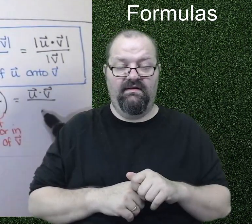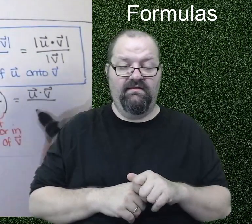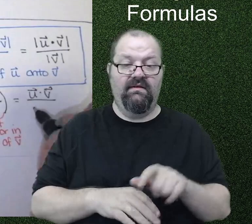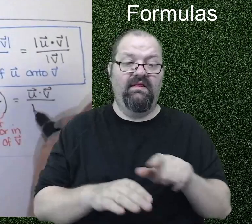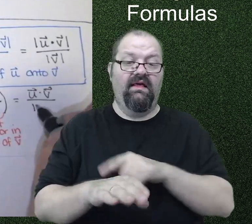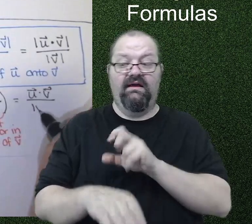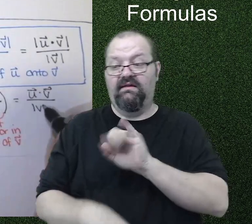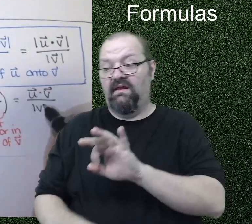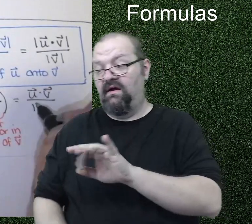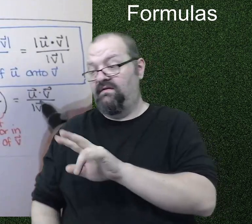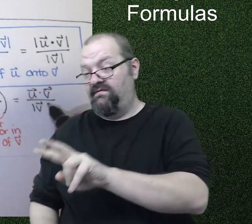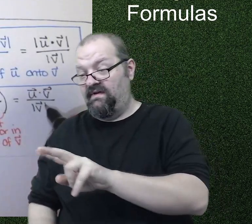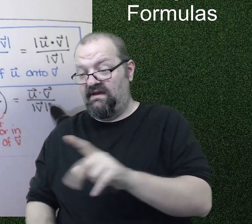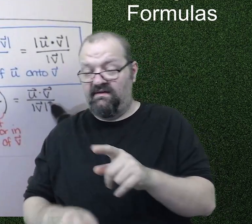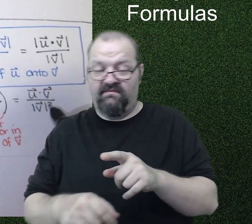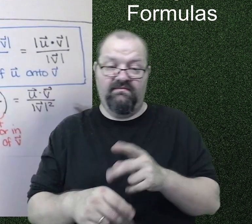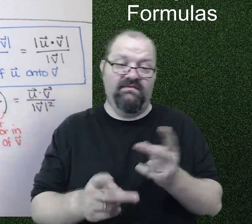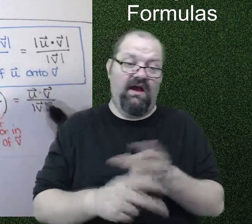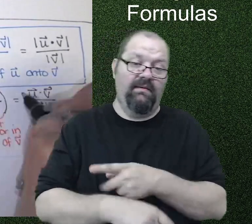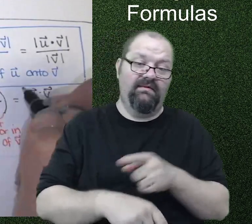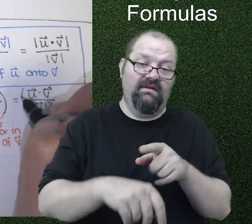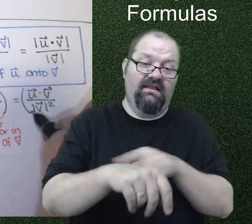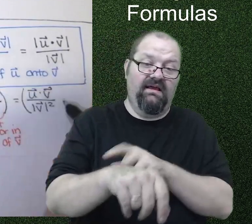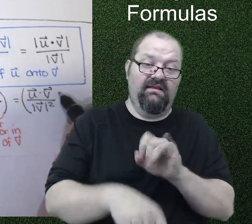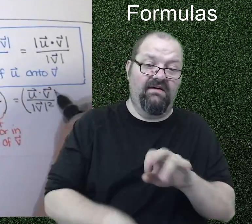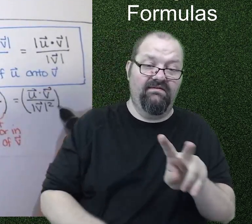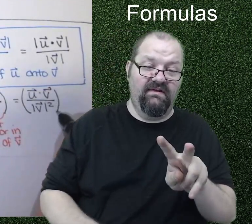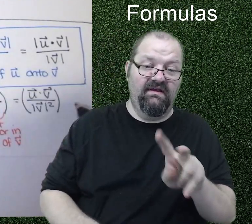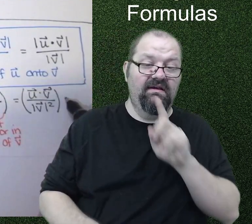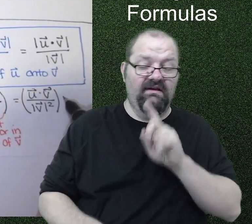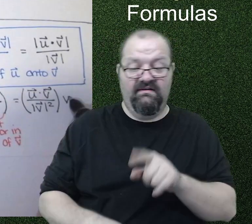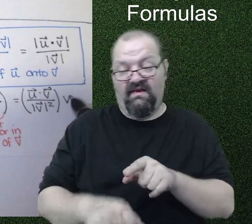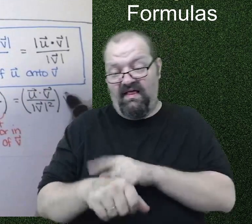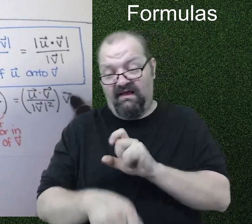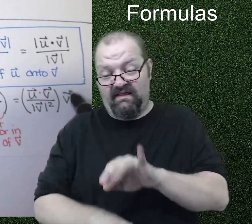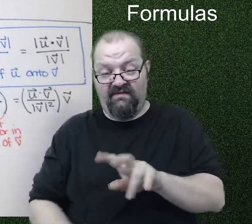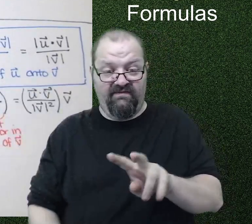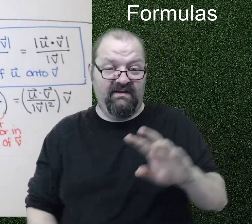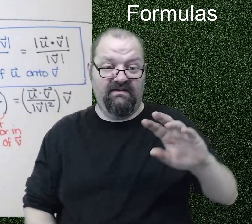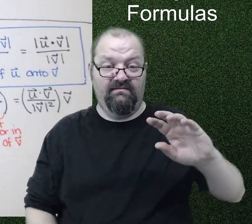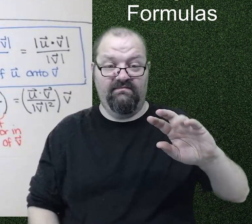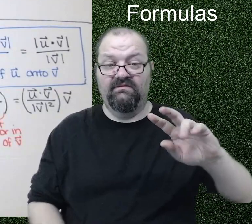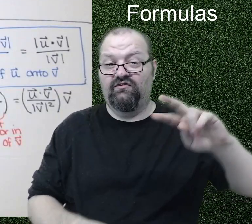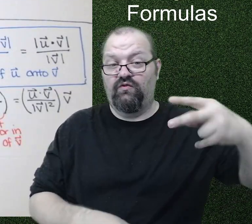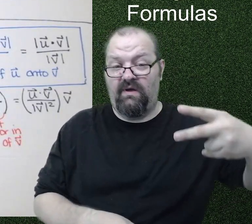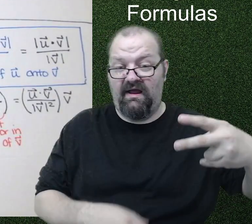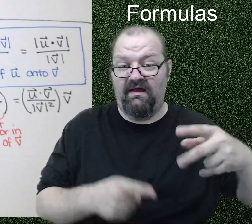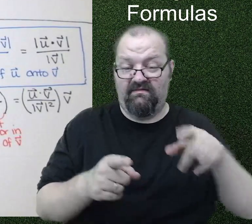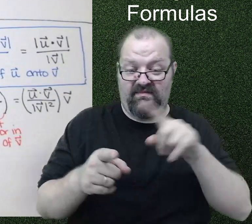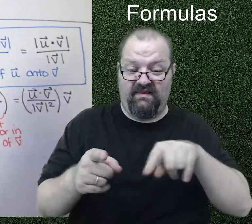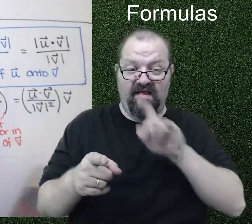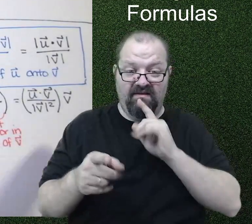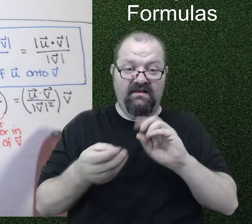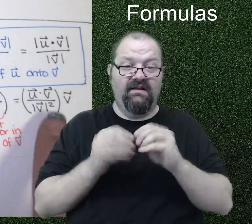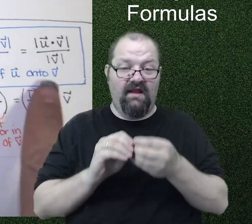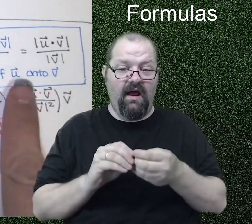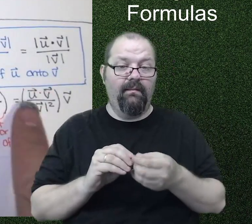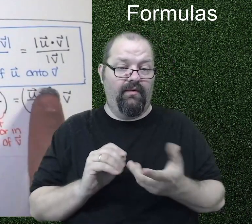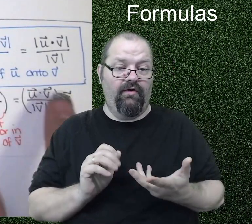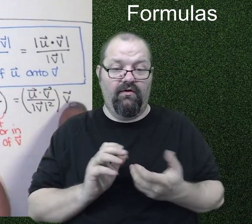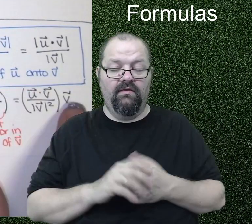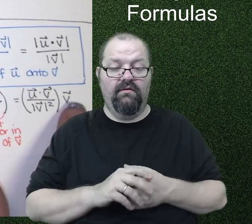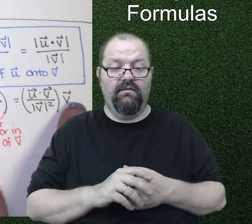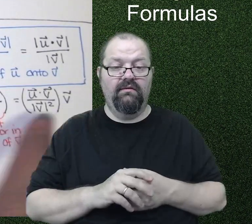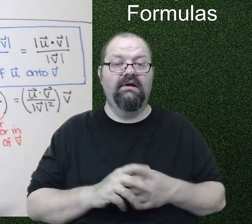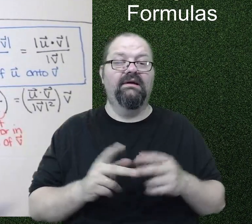the length of v is the length of v squared. That's a number, and we're multiplying that by the vector v. So